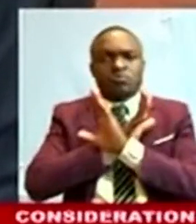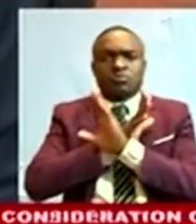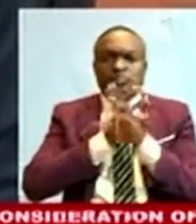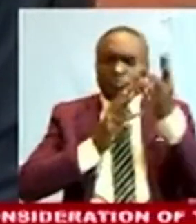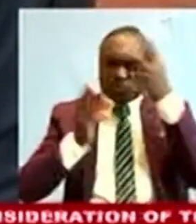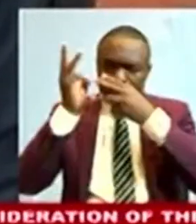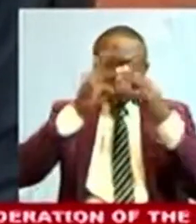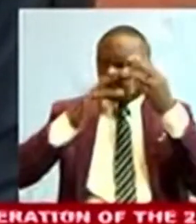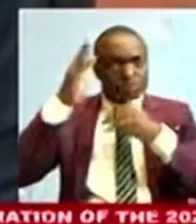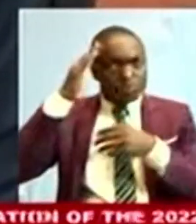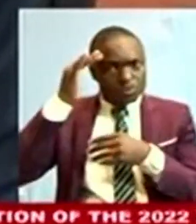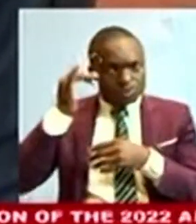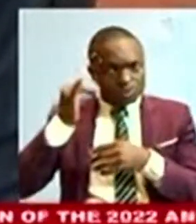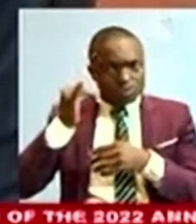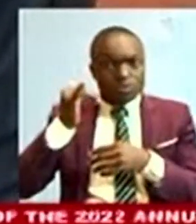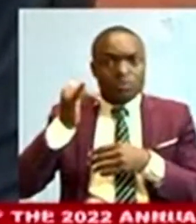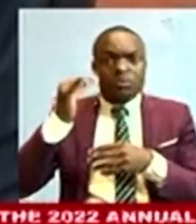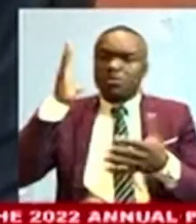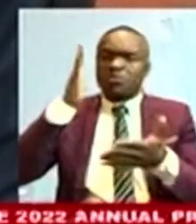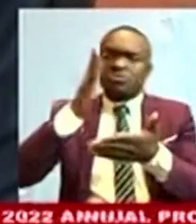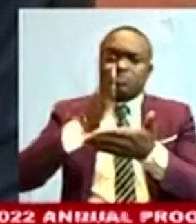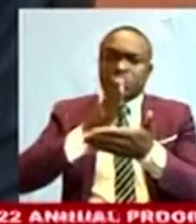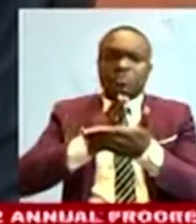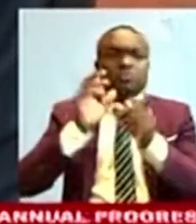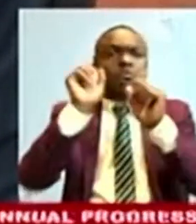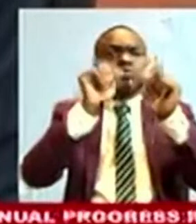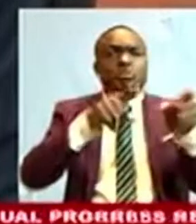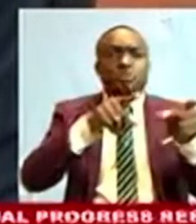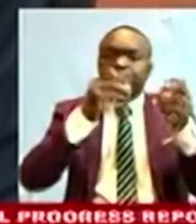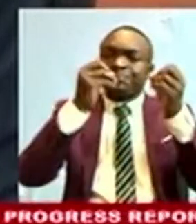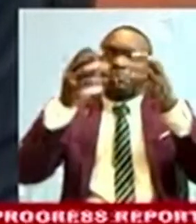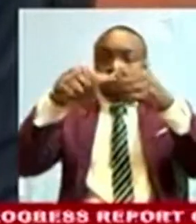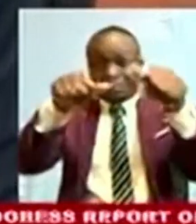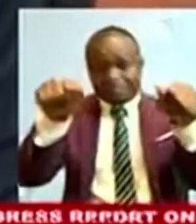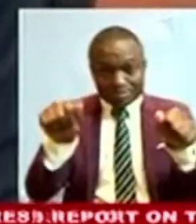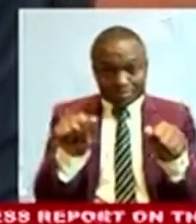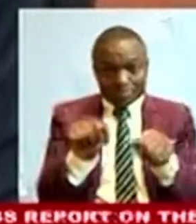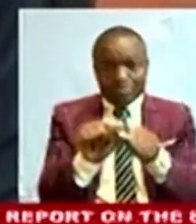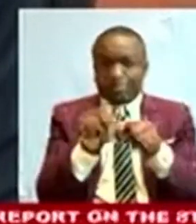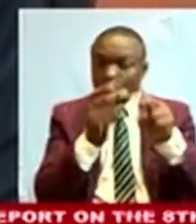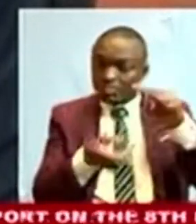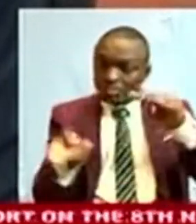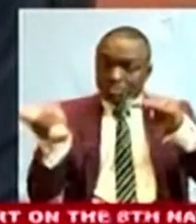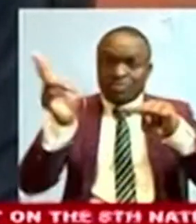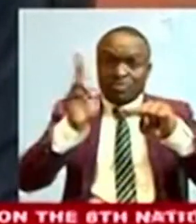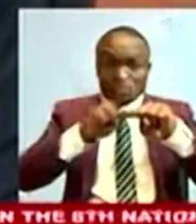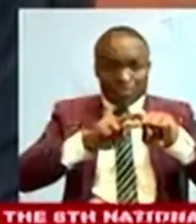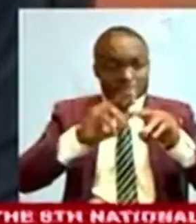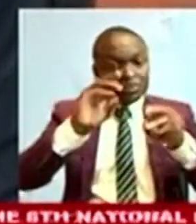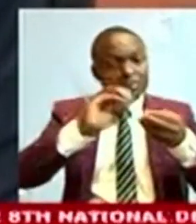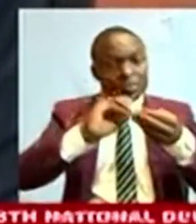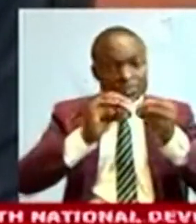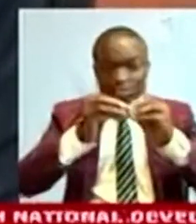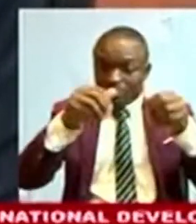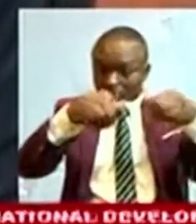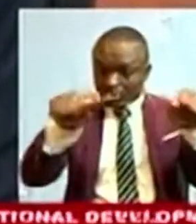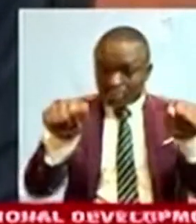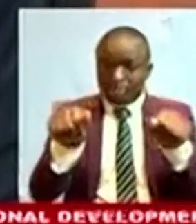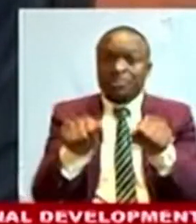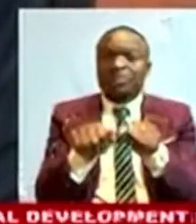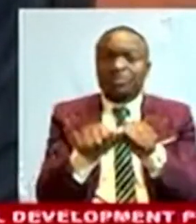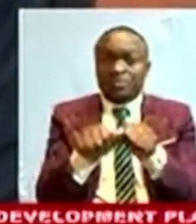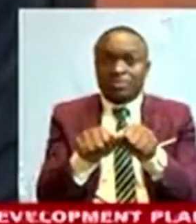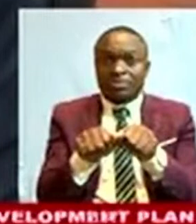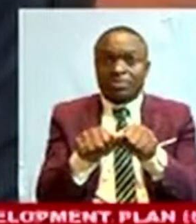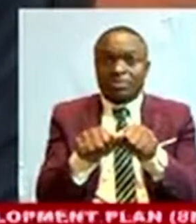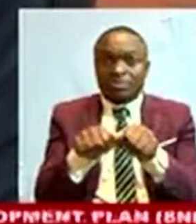to more sites, given that we have increased health coverage now. All the target for human resource was met. We